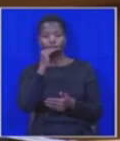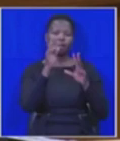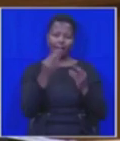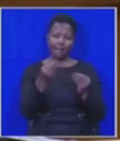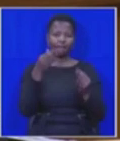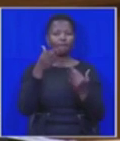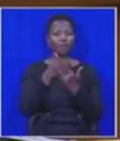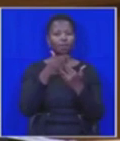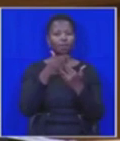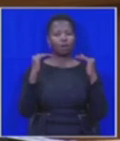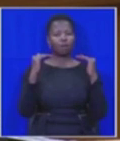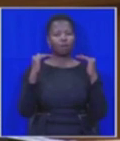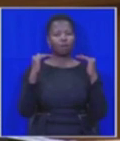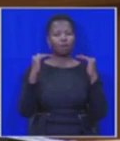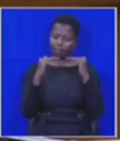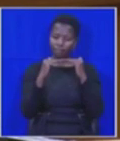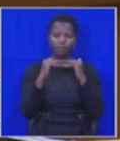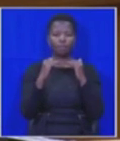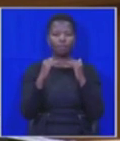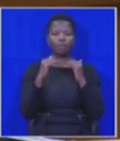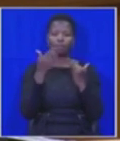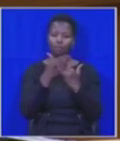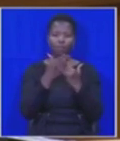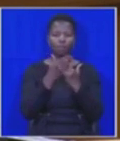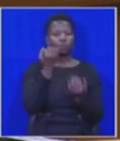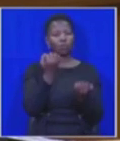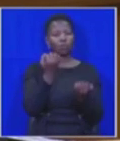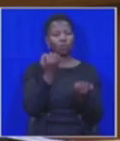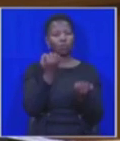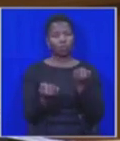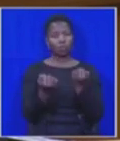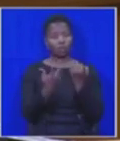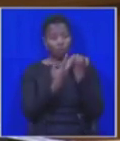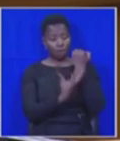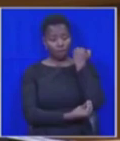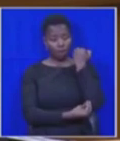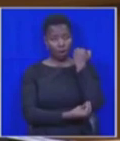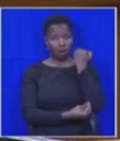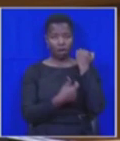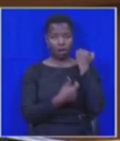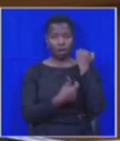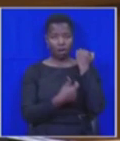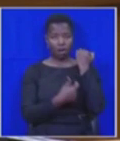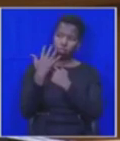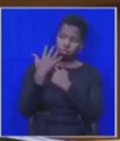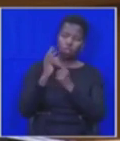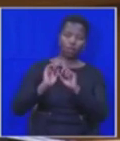justice. Poverty must not mean lack of justice for the